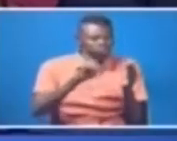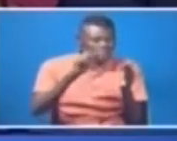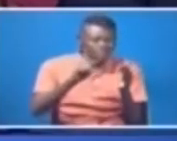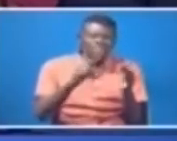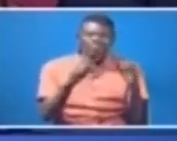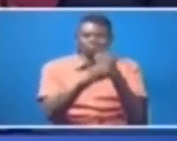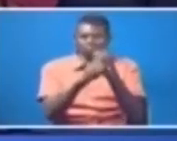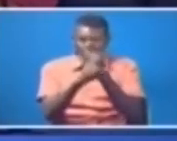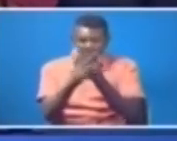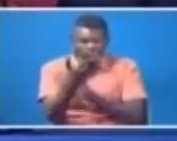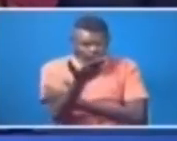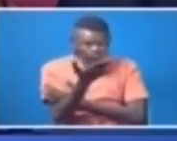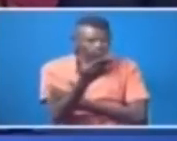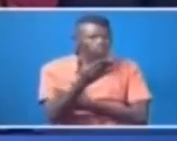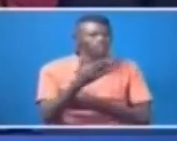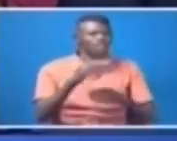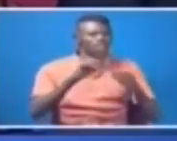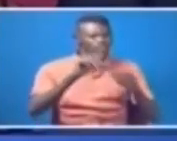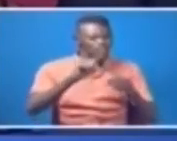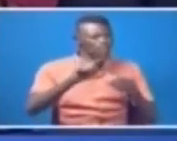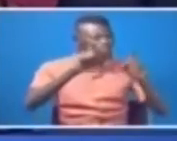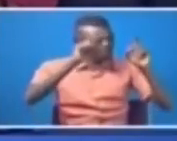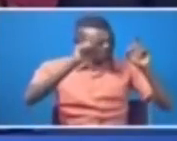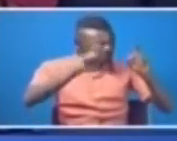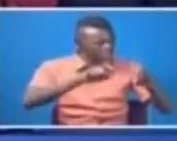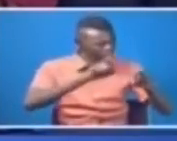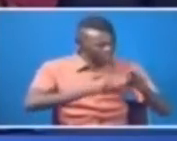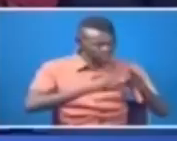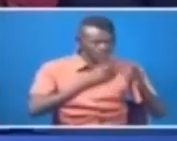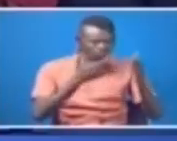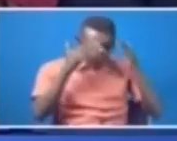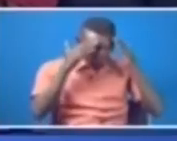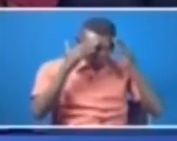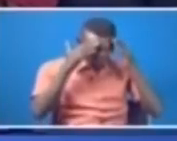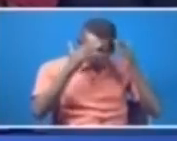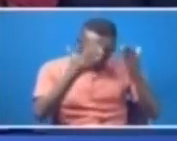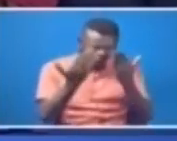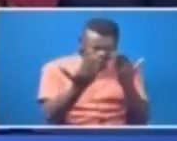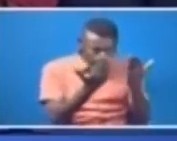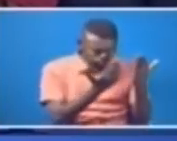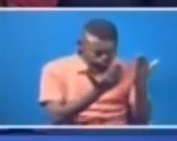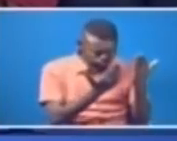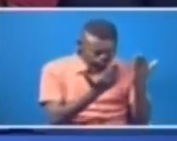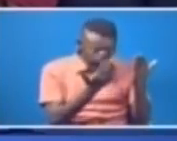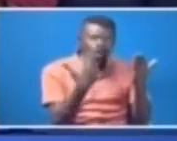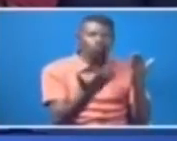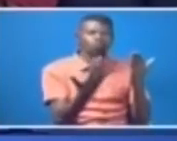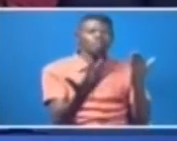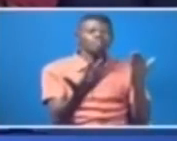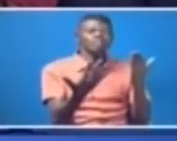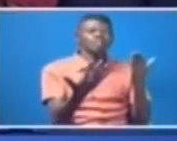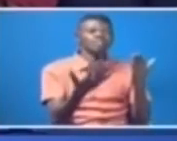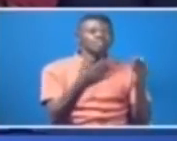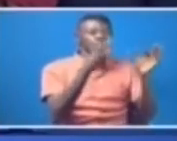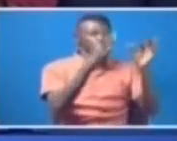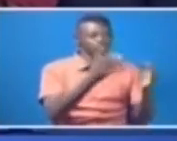MPs, number one, is that they do need to spend more time familiarizing themselves with the documents tabled by the National Treasury,